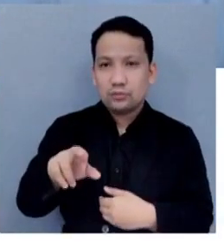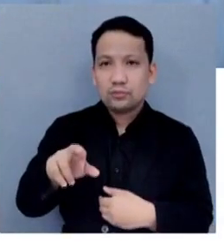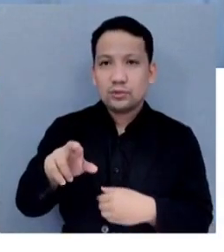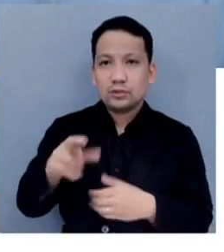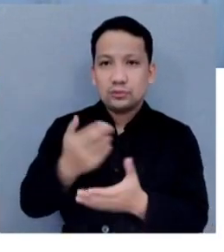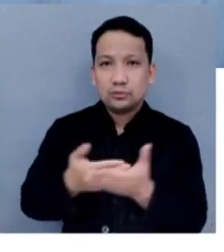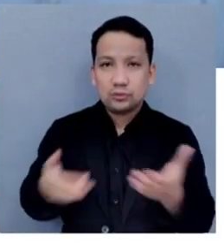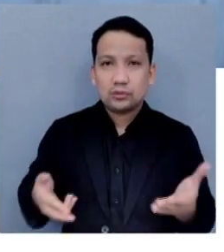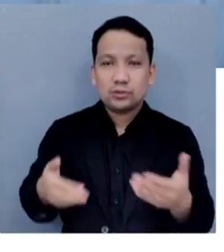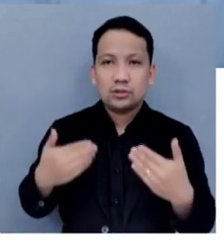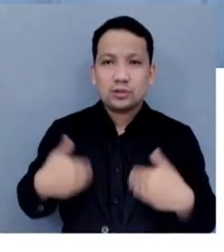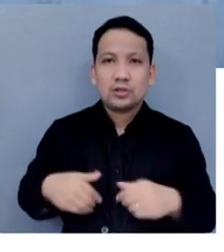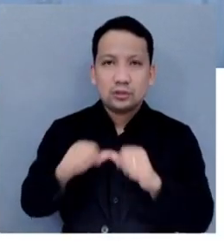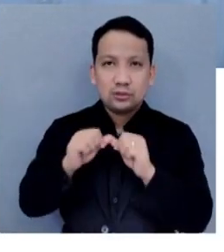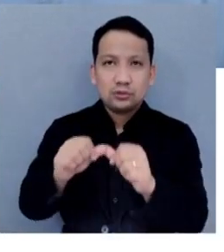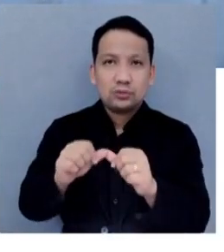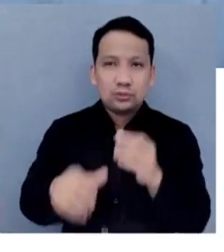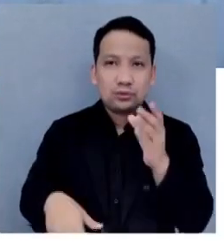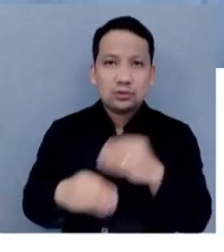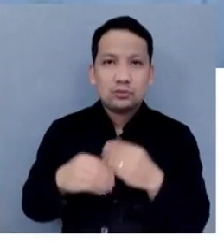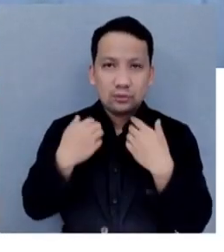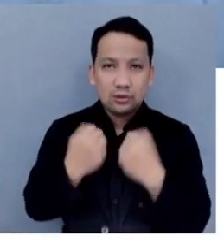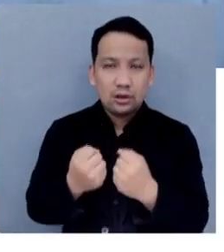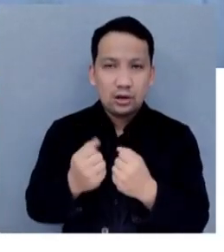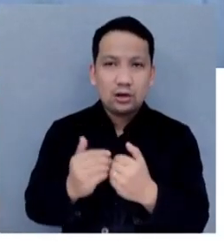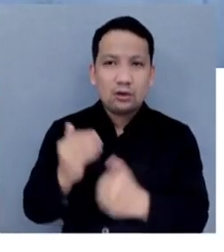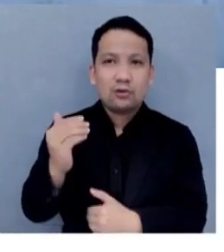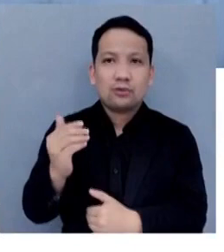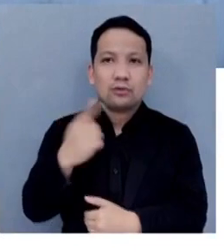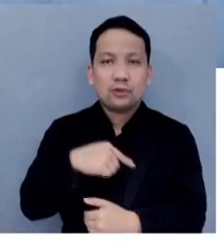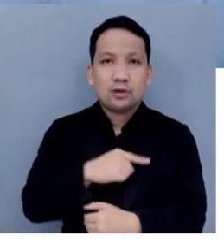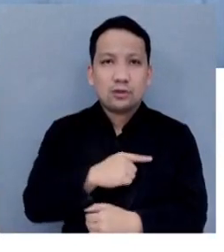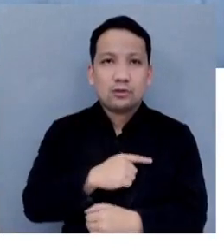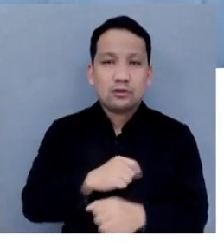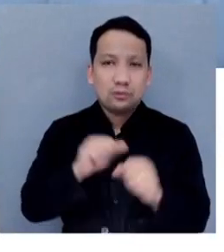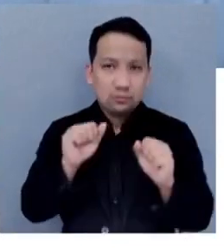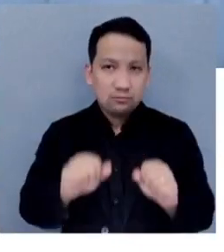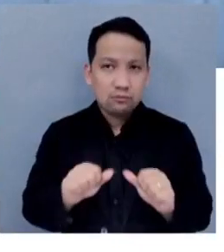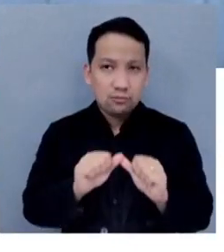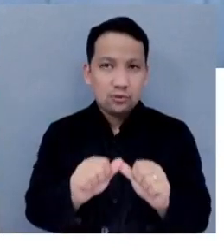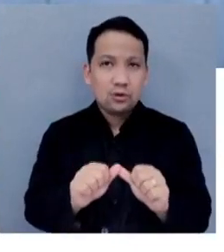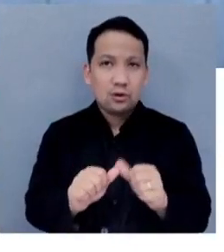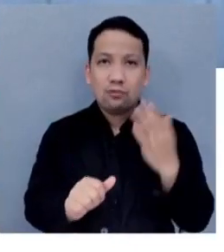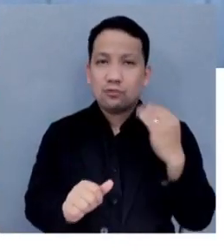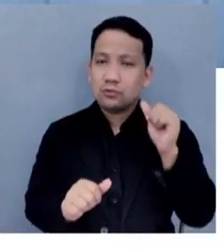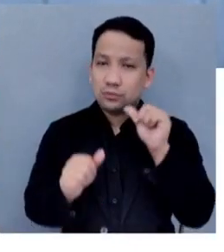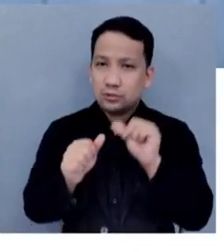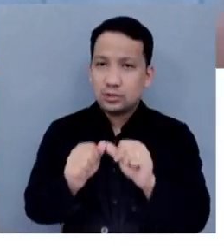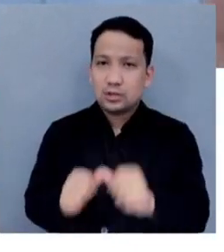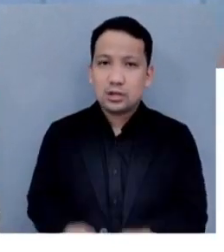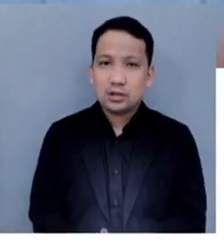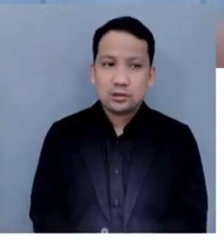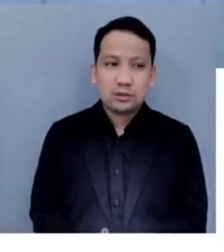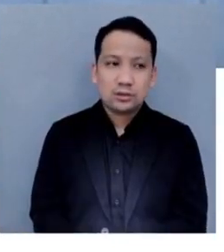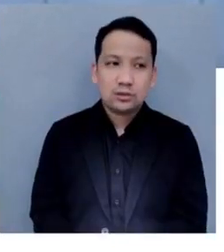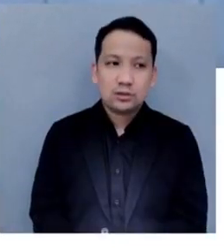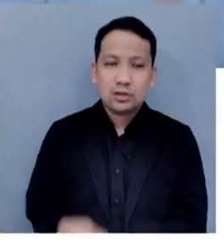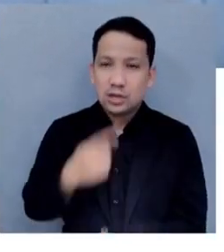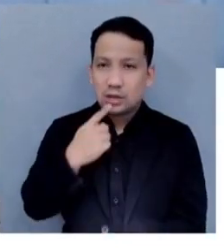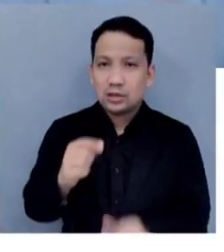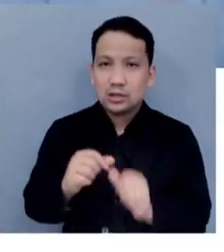need to continue to strengthen our capabilities. Naririnig po natin palagi yung term na